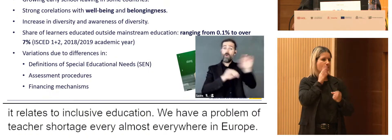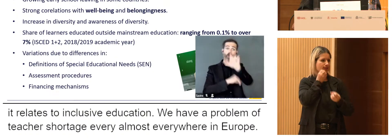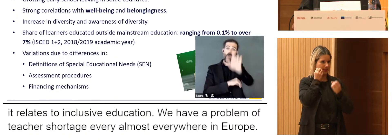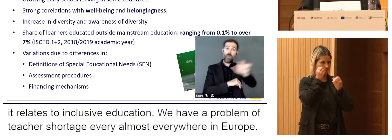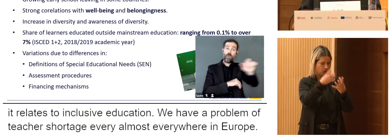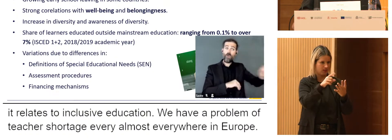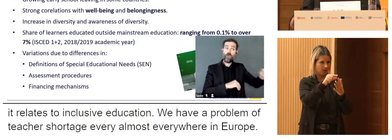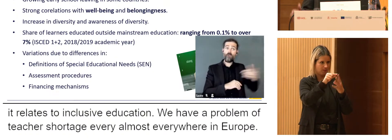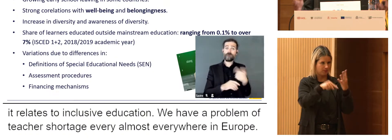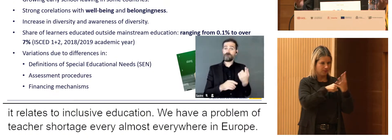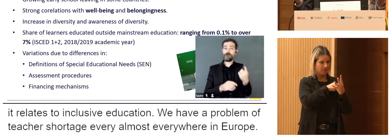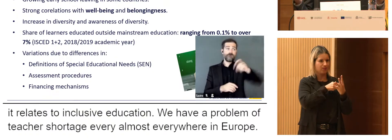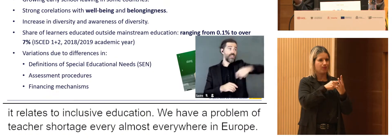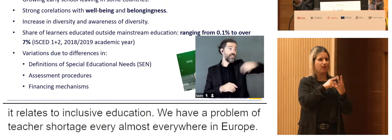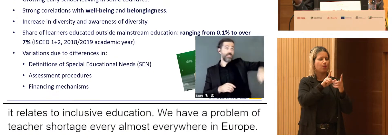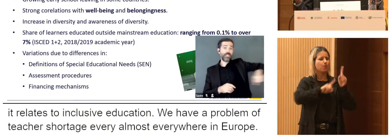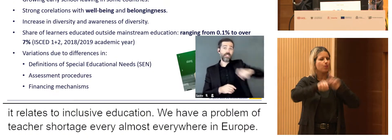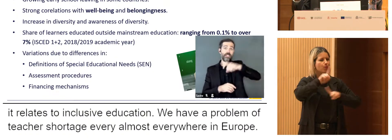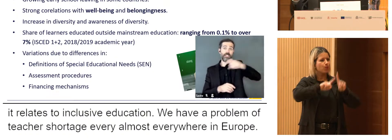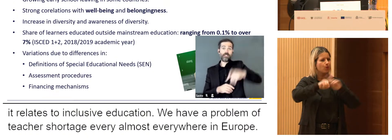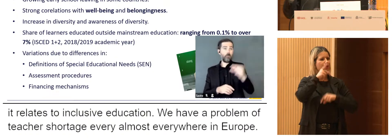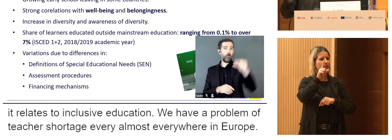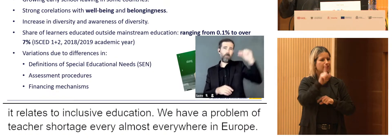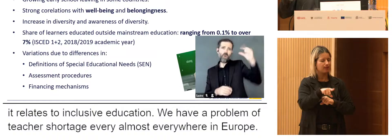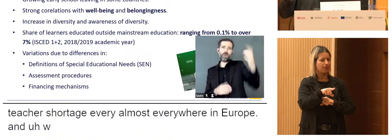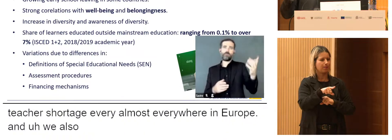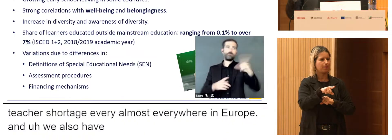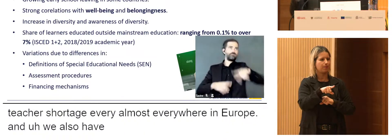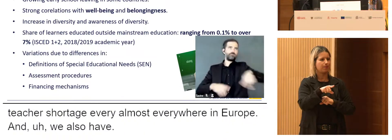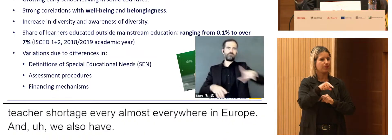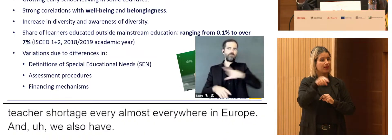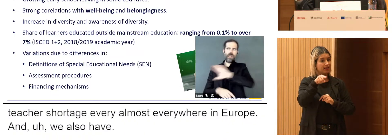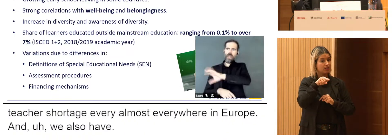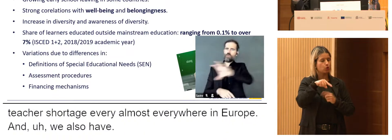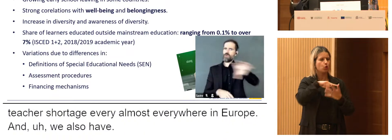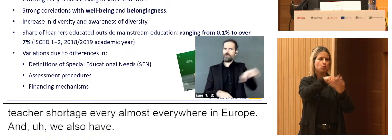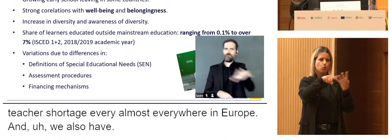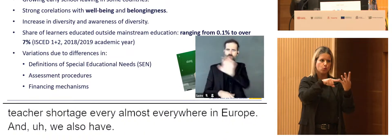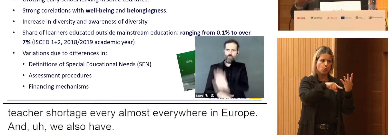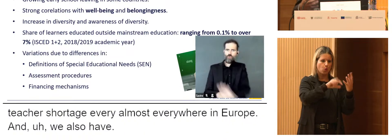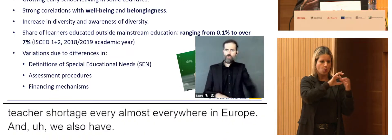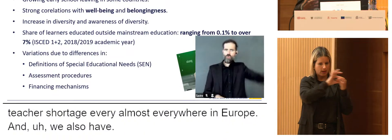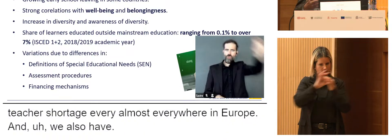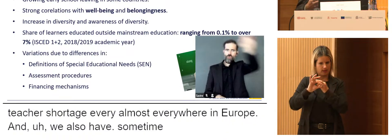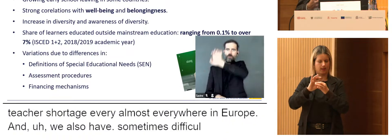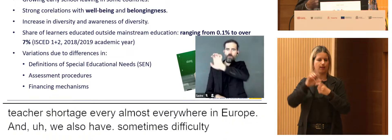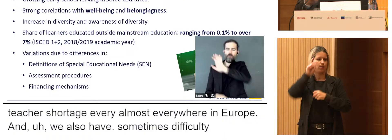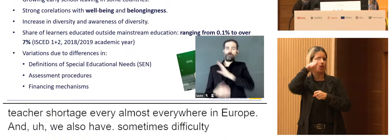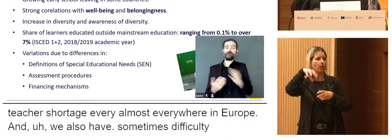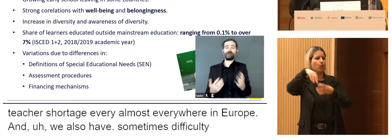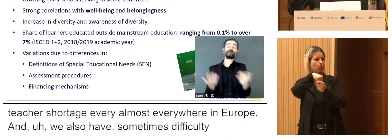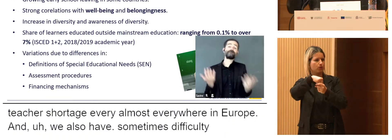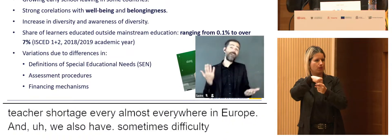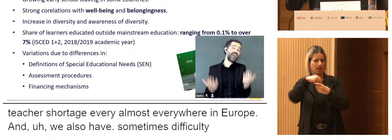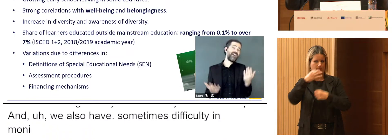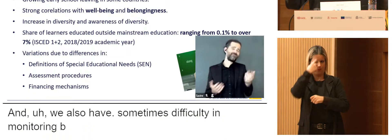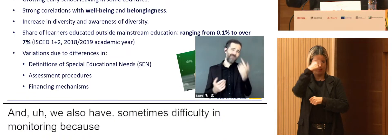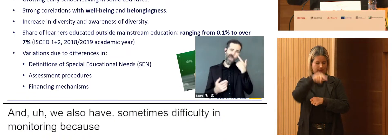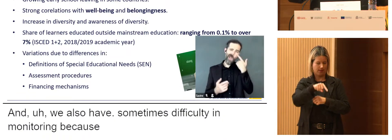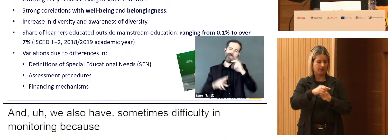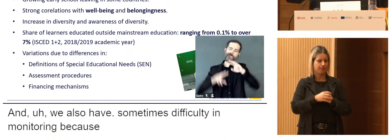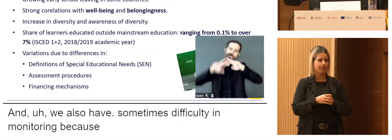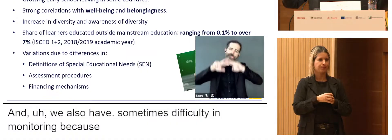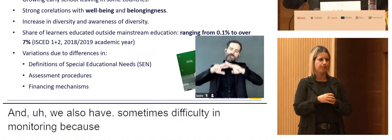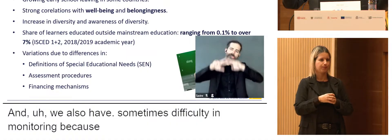And we also have sometimes difficulty in monitoring because